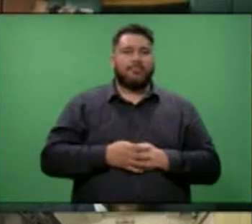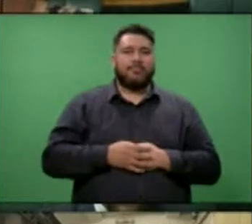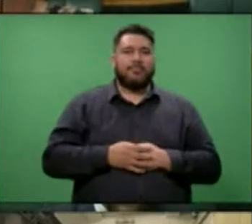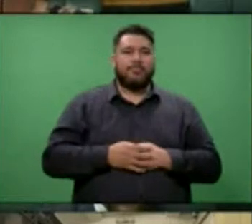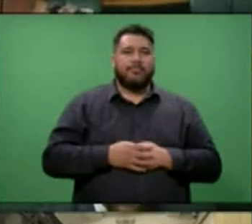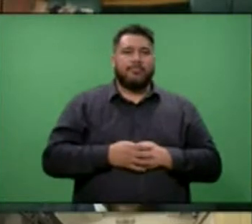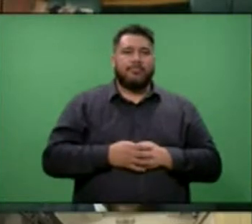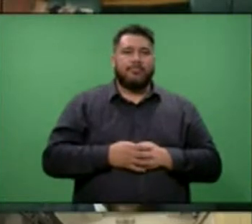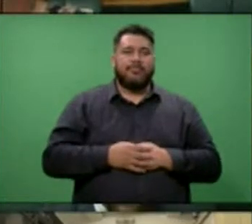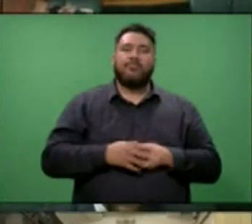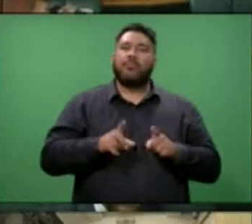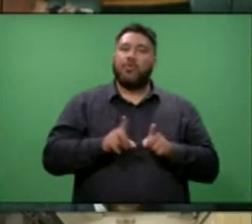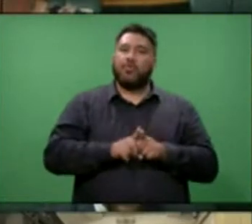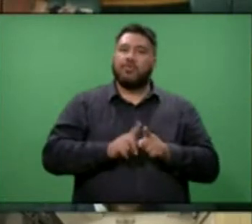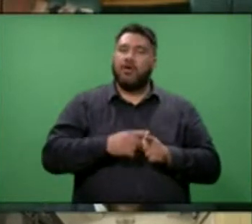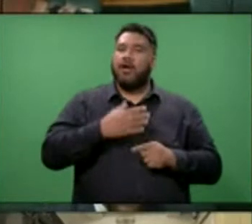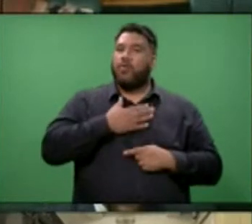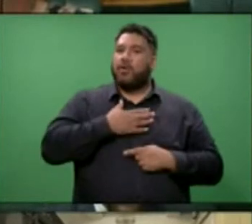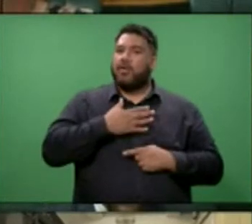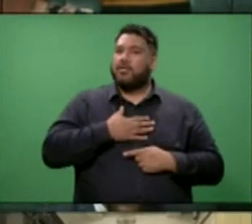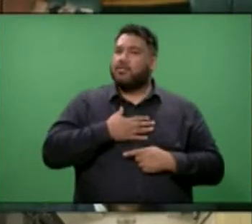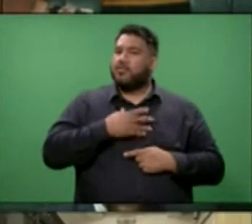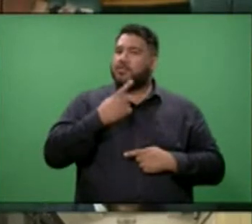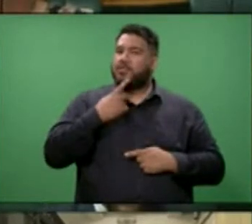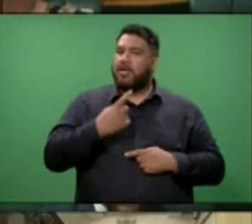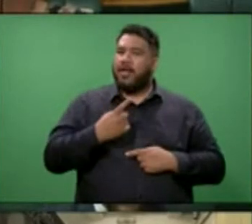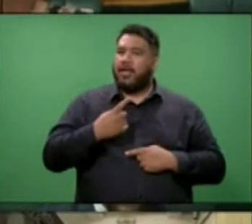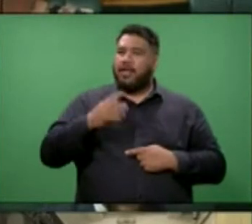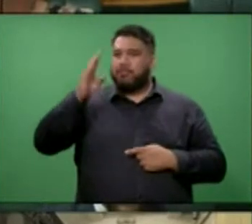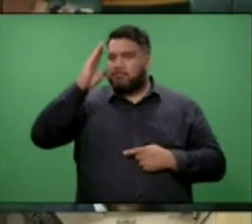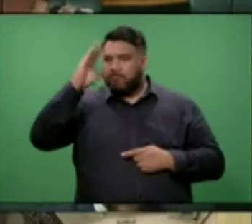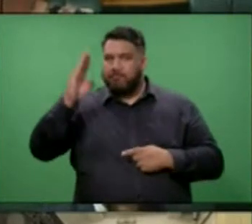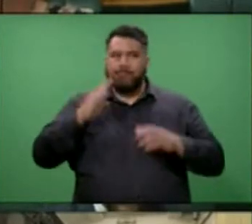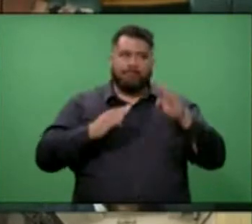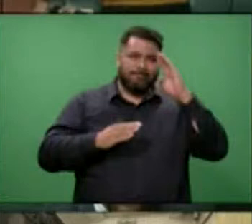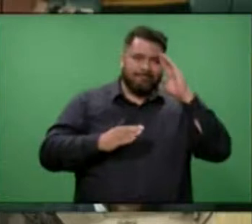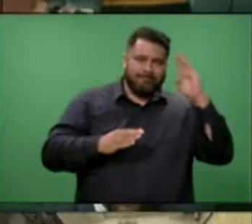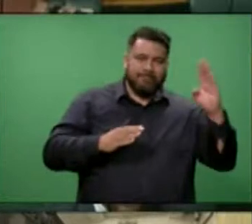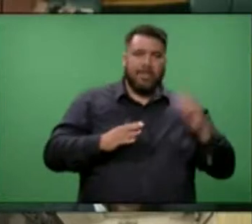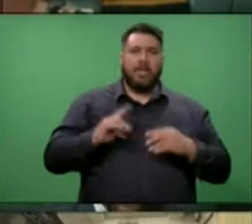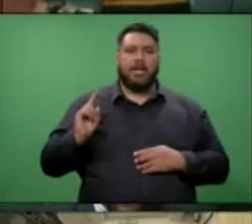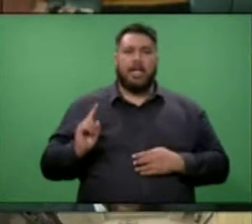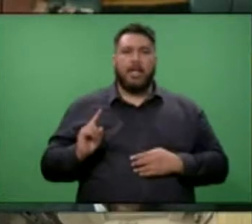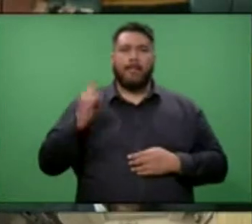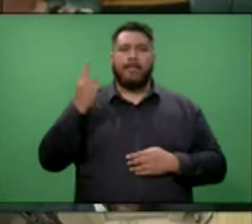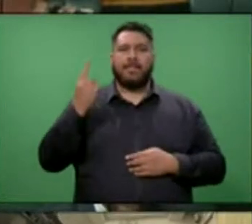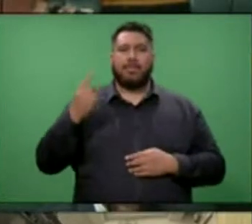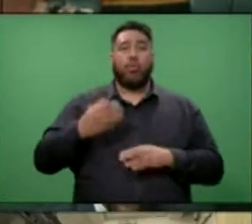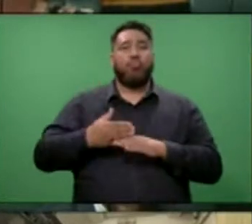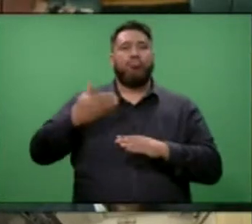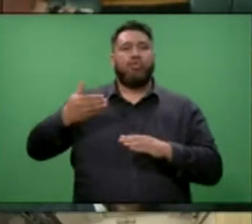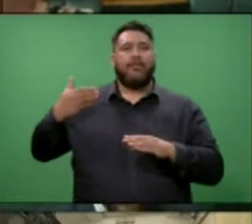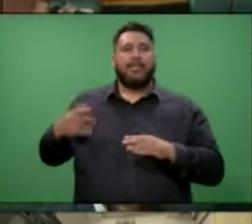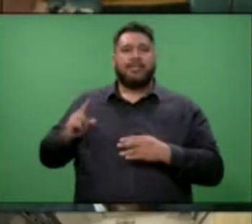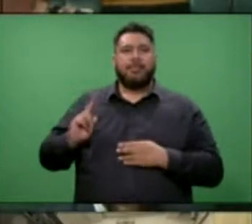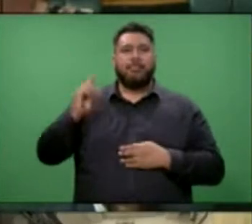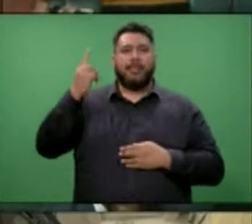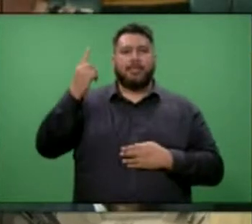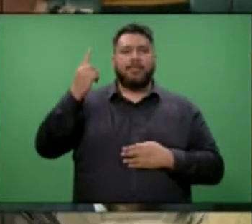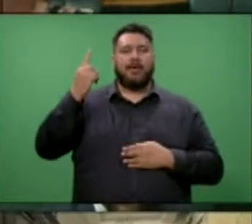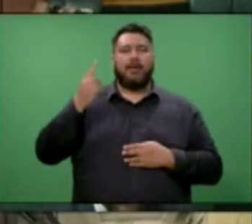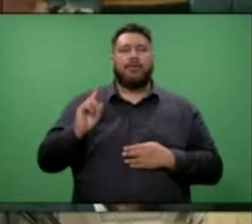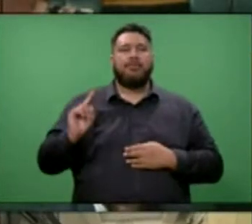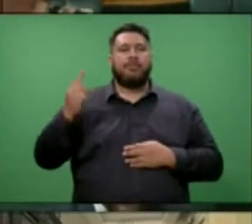Honourable Eugenie Sage, Honourable Julian Genta, tēnā rā kaurua mō ngā mahi nā kaurua I